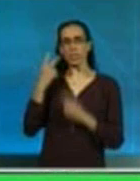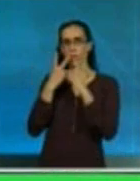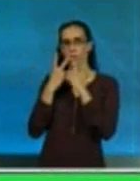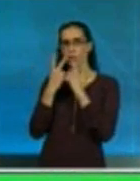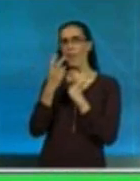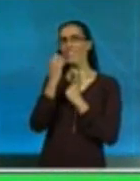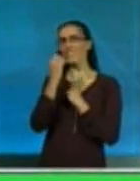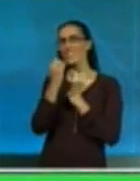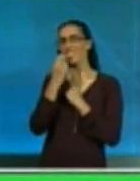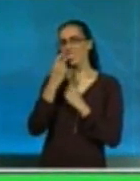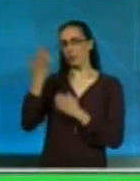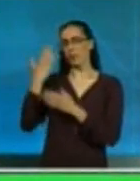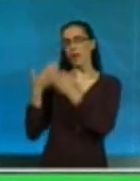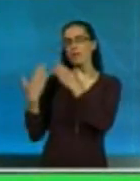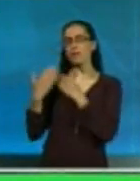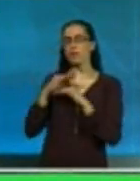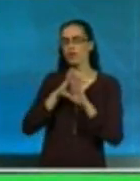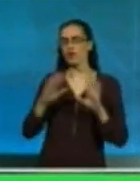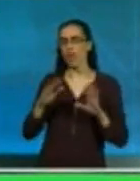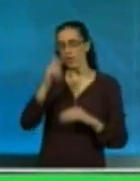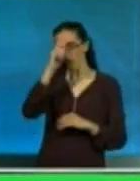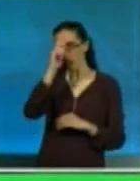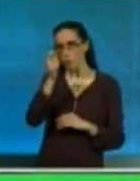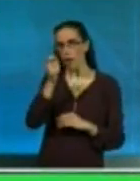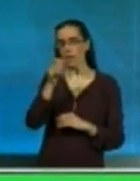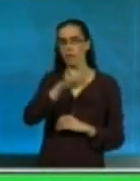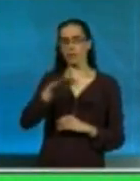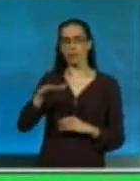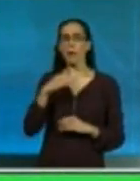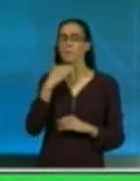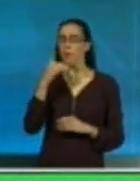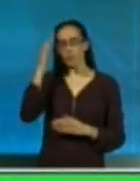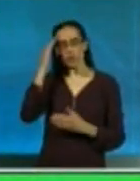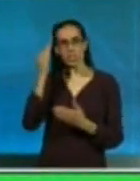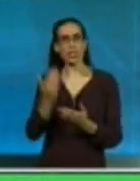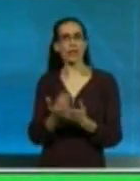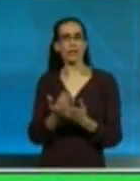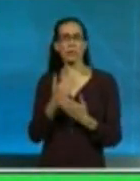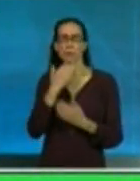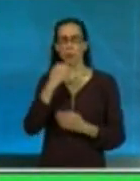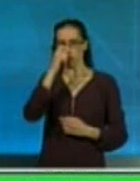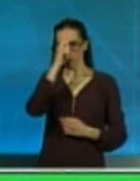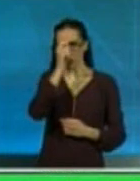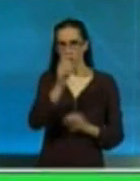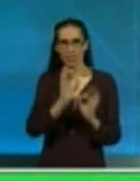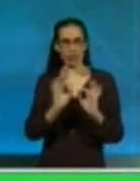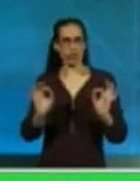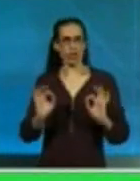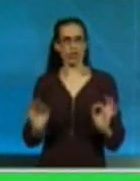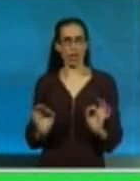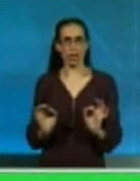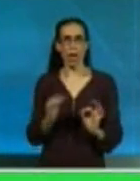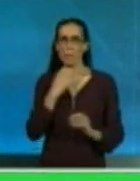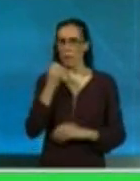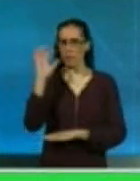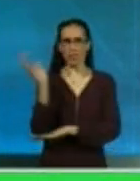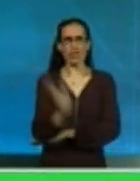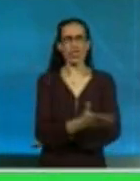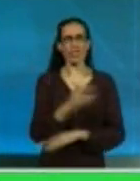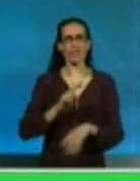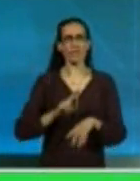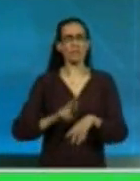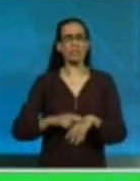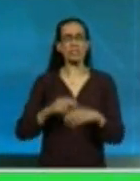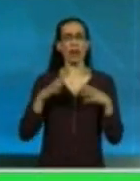Marsin qatt ma ġew stmati, m'għandniex sigurtà, m'għandniex dinjità, la jeżisti ġnien fejn jistgħu jirrikrew ruhom, la